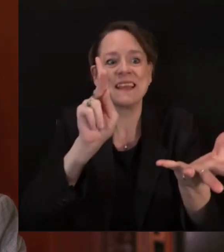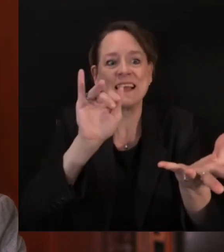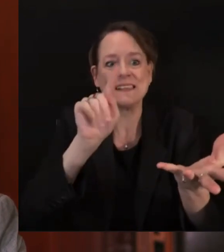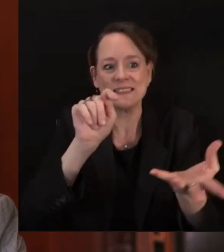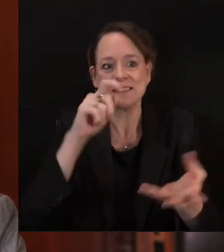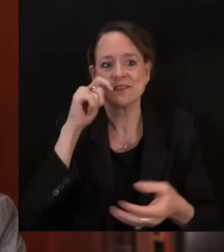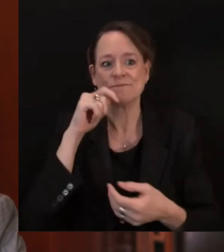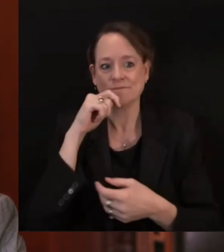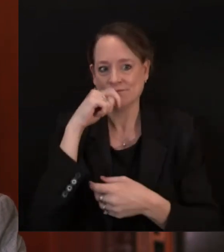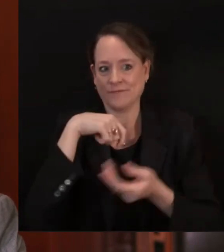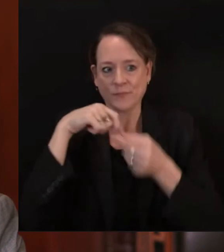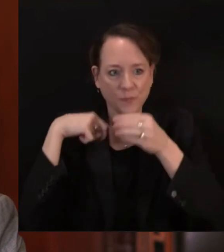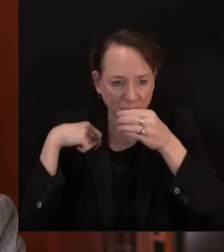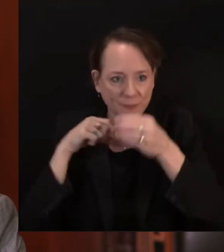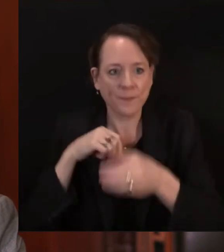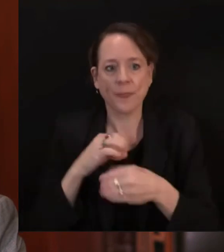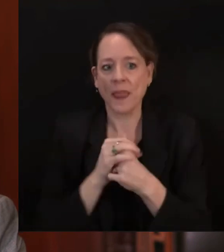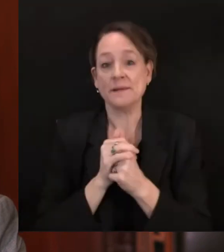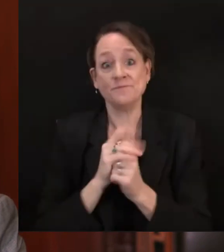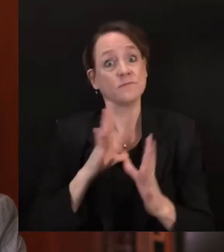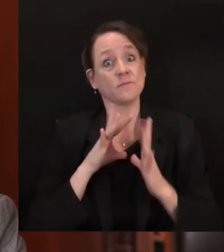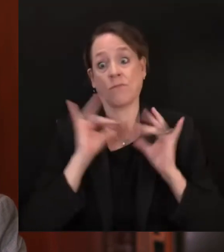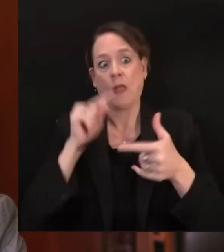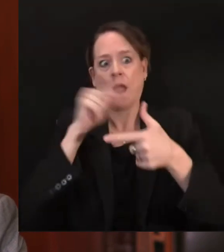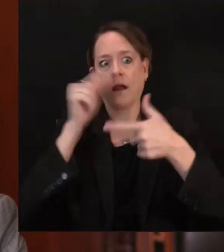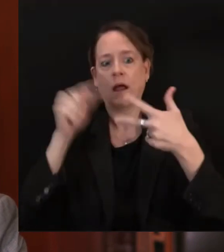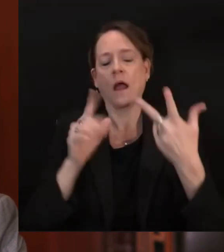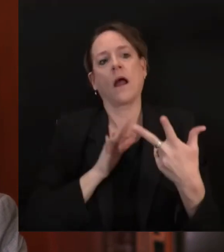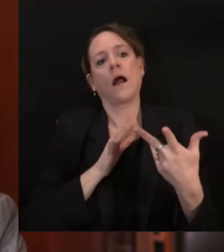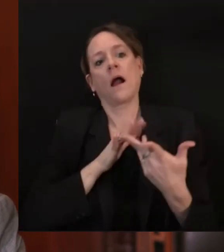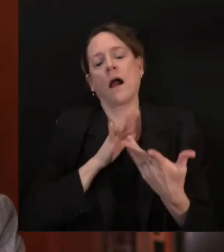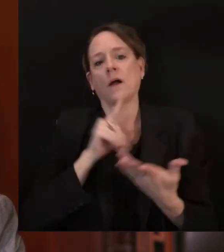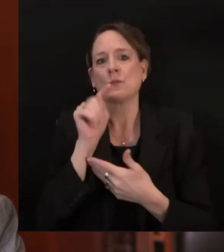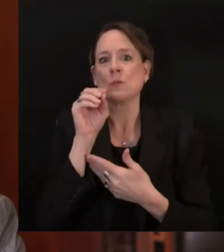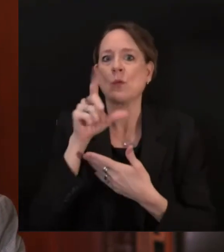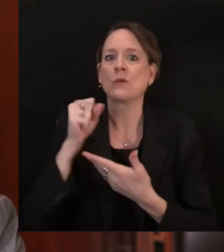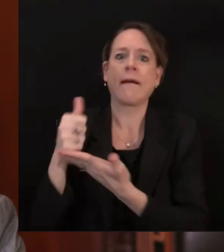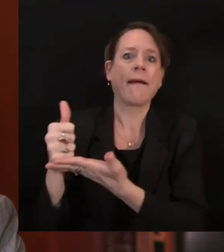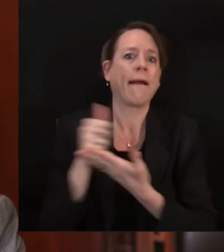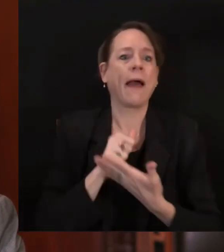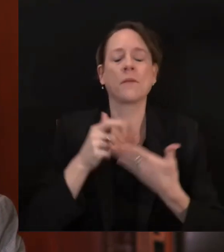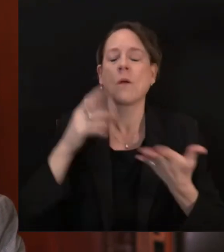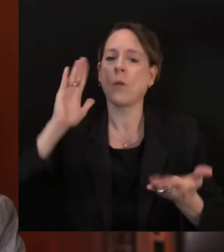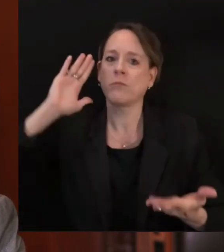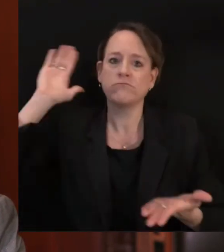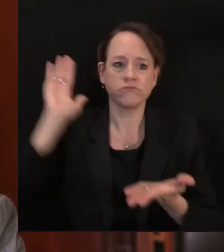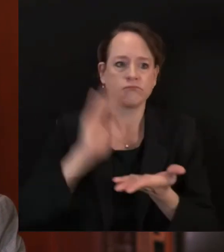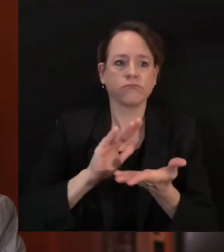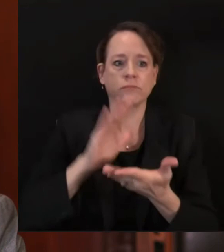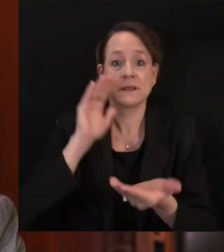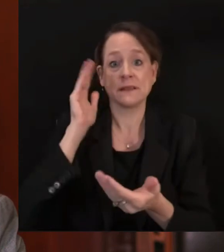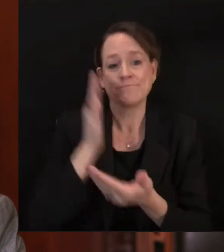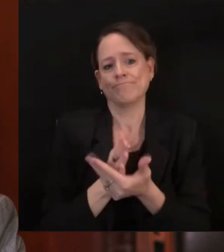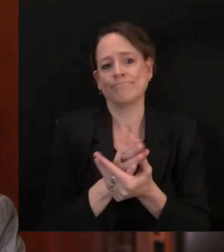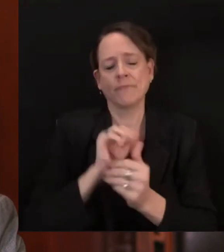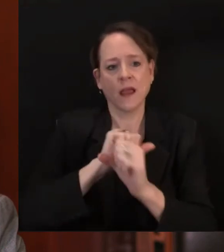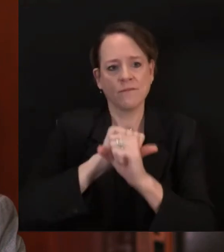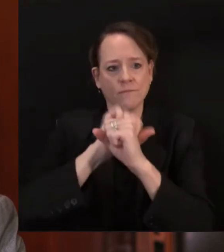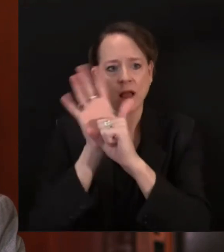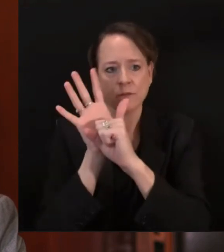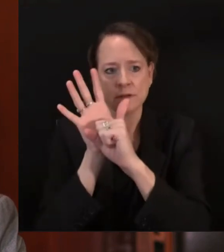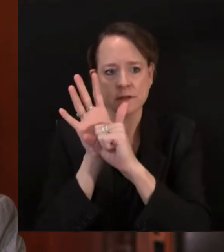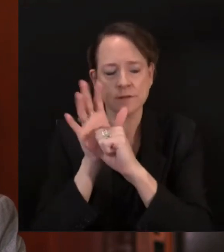Wisconsinites can use to fight this virus. Additionally, we are announcing today that we are able to provide some assisted living